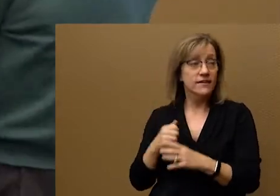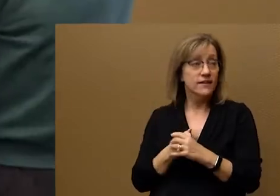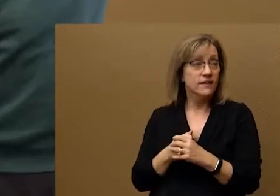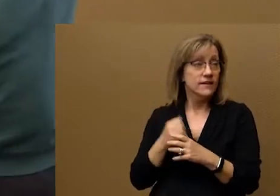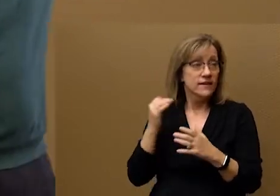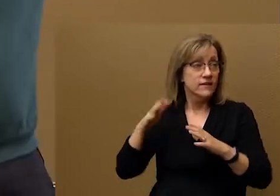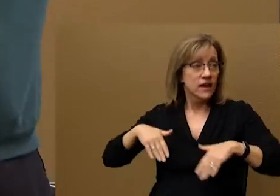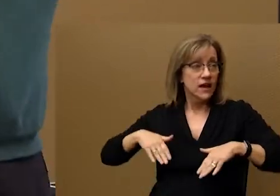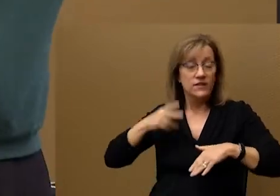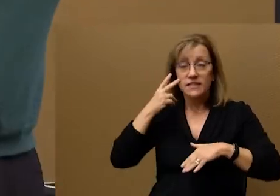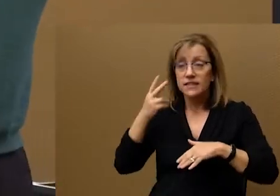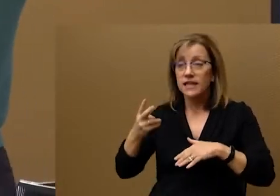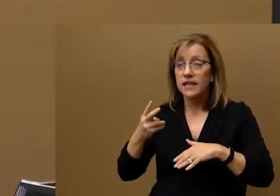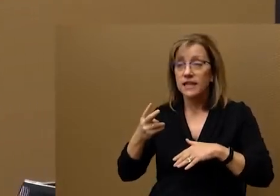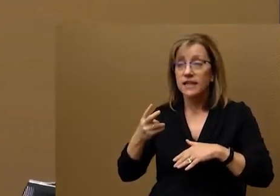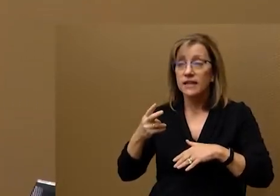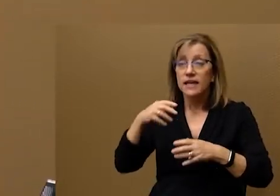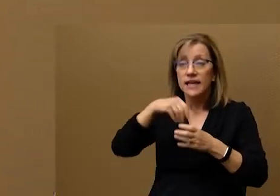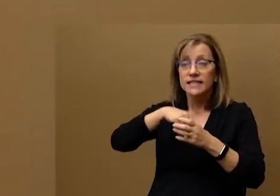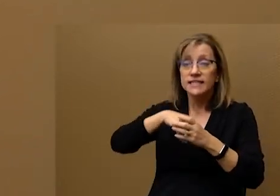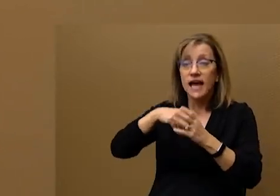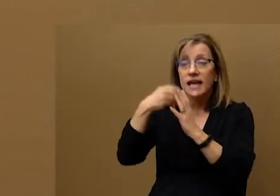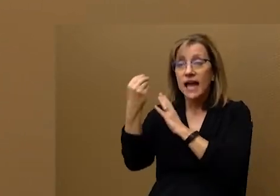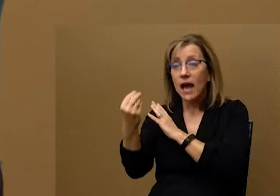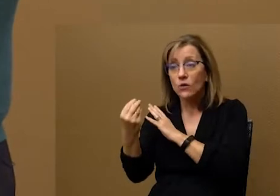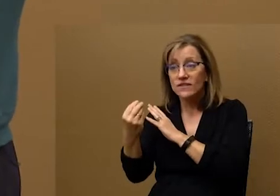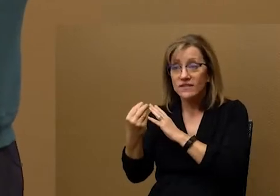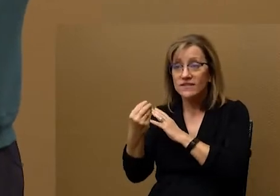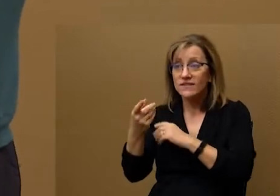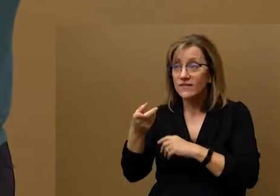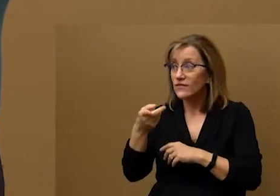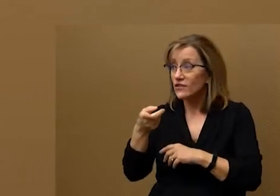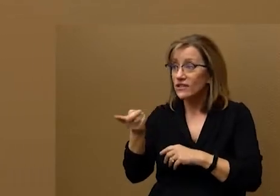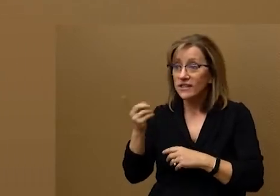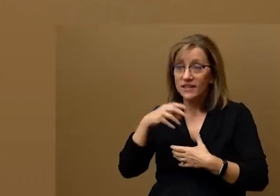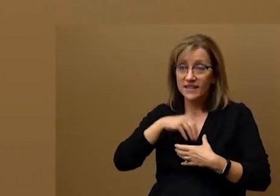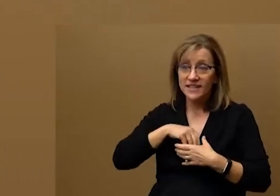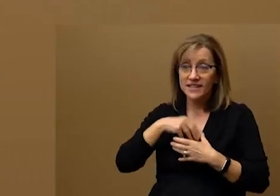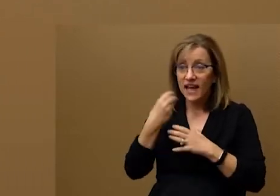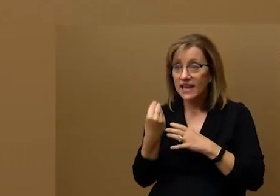You know this movie, right? Yeah, if you haven't seen Inside Out,